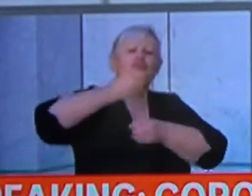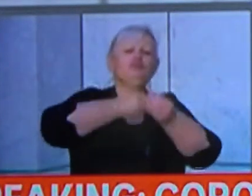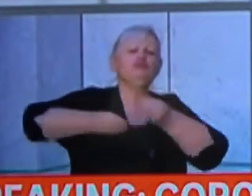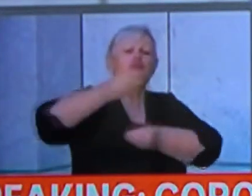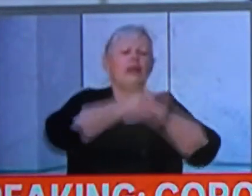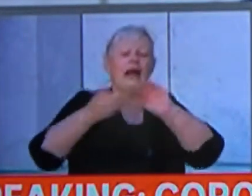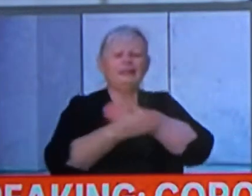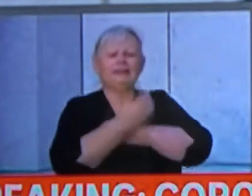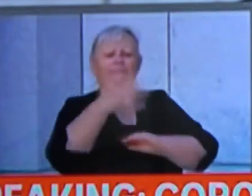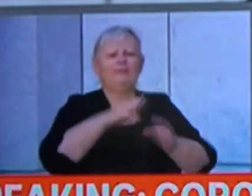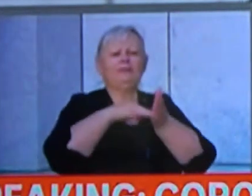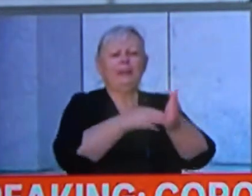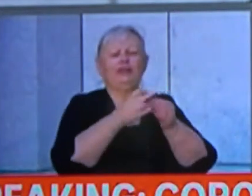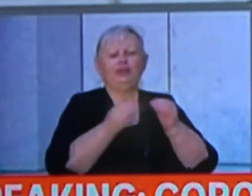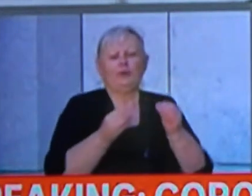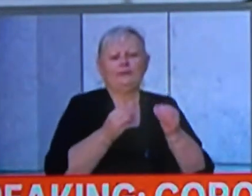than $50 million.